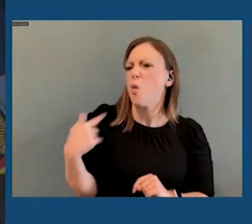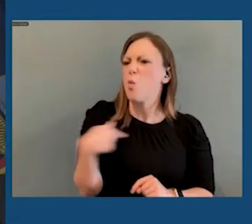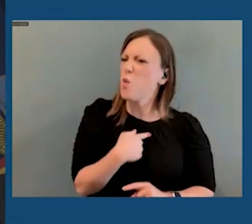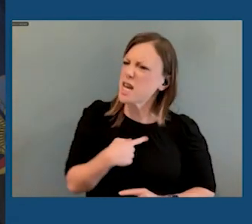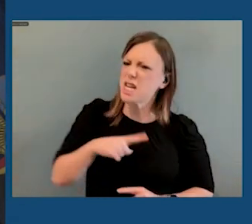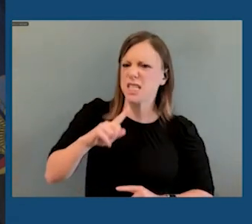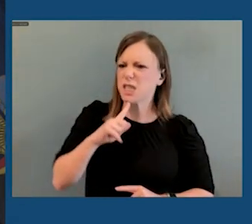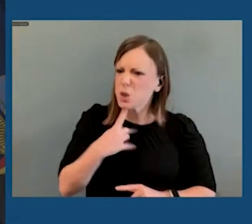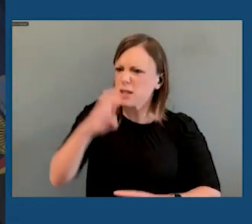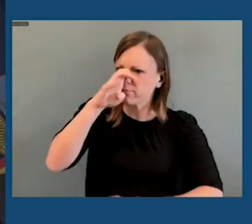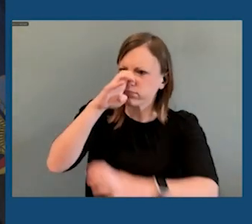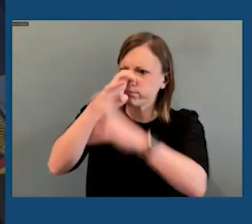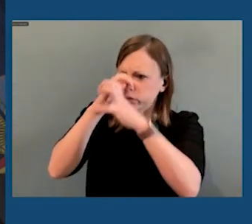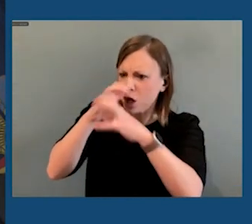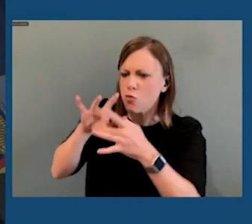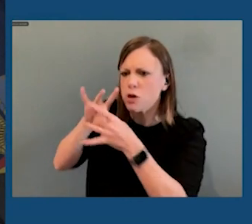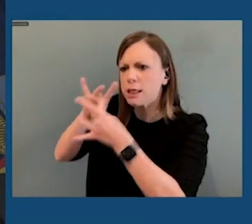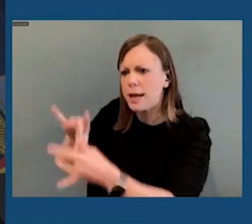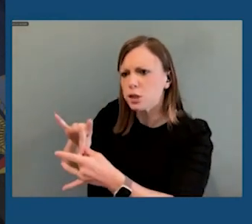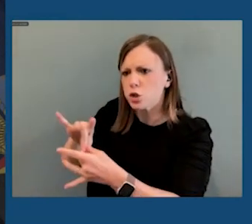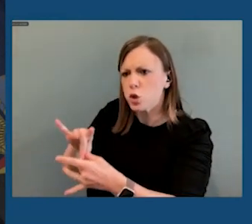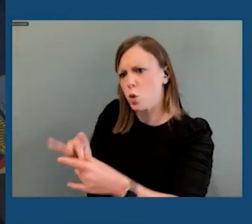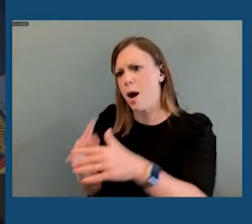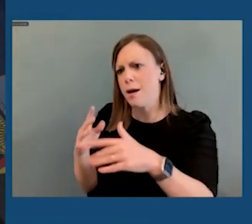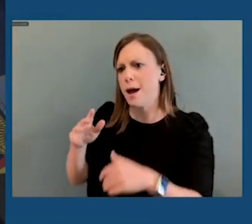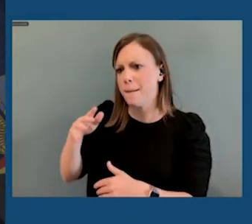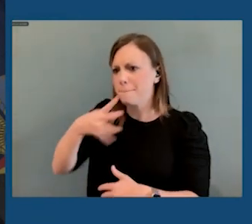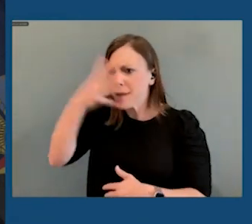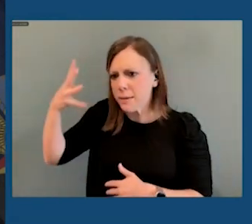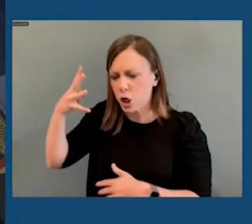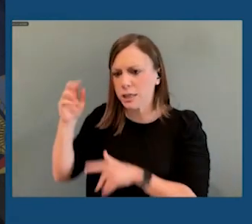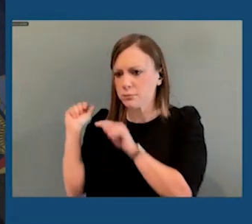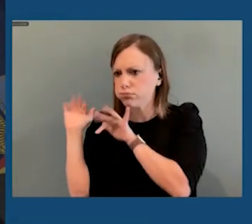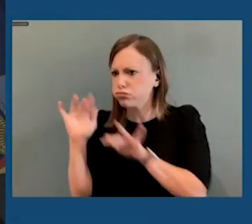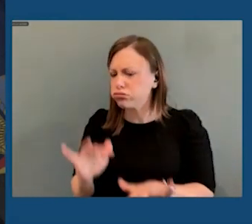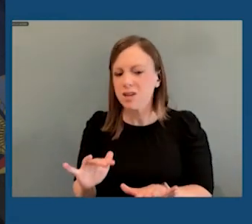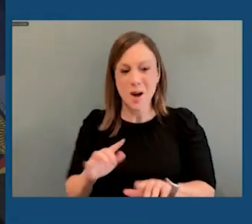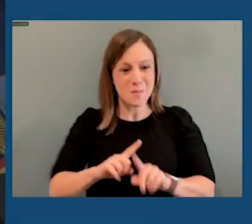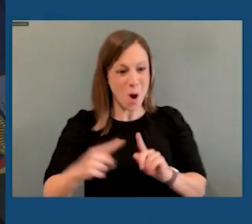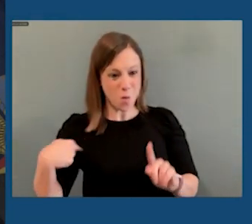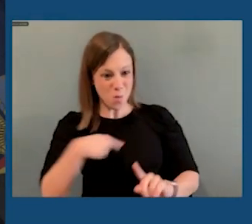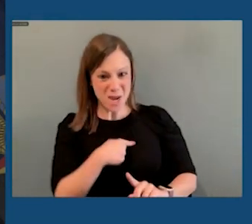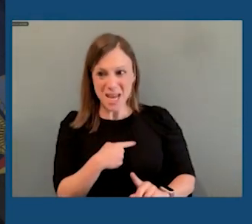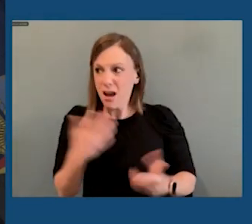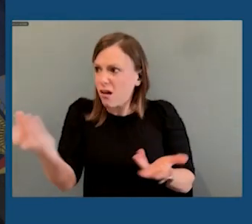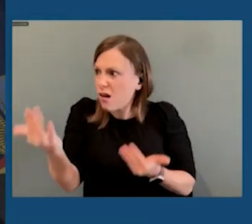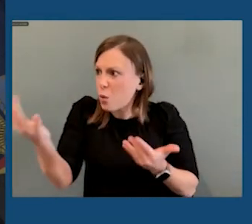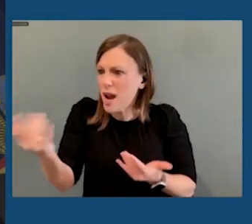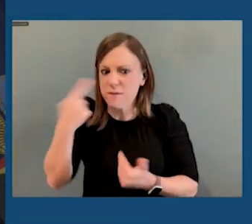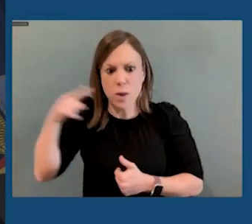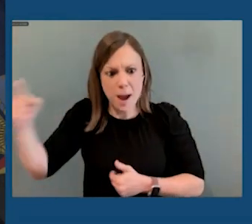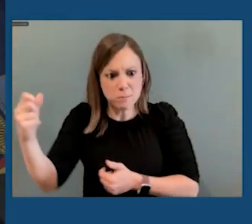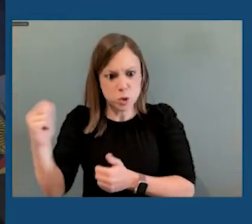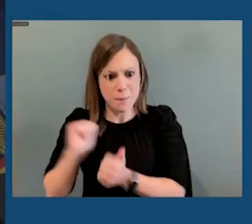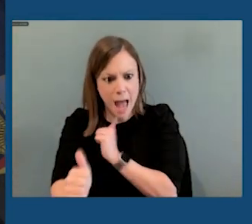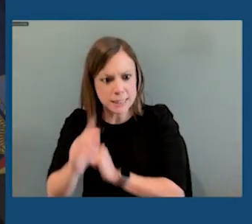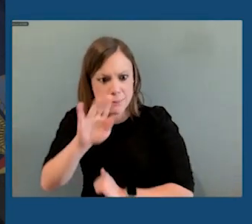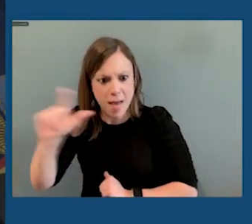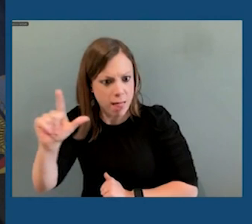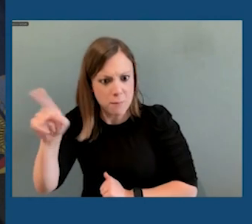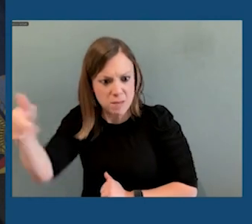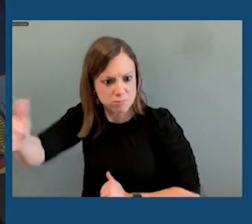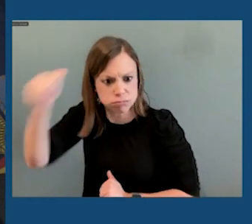the ground dealing with the realities of their inability to act. So that's why the